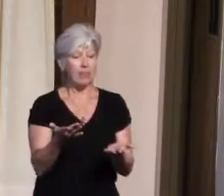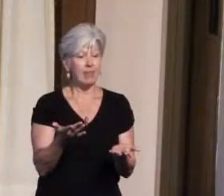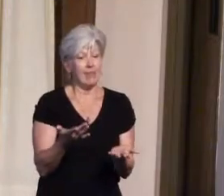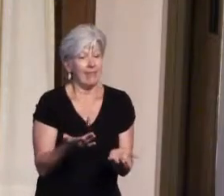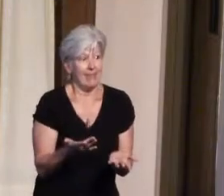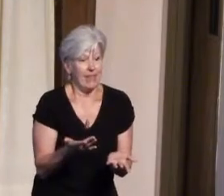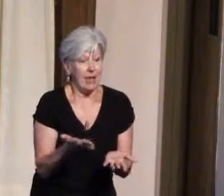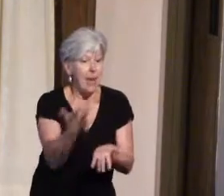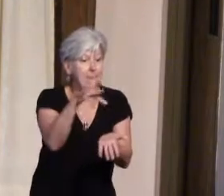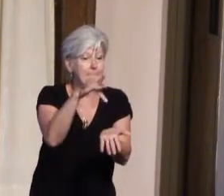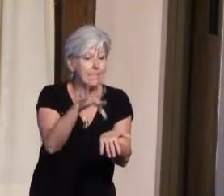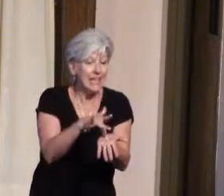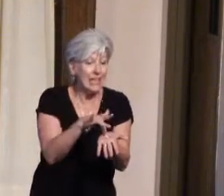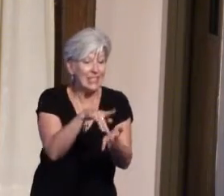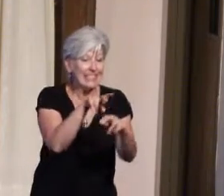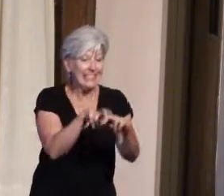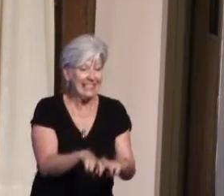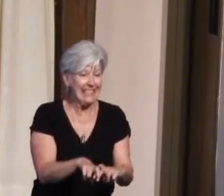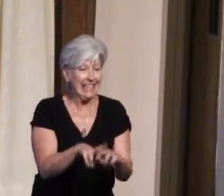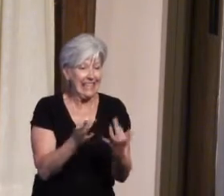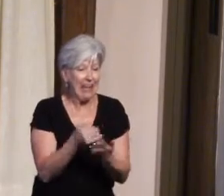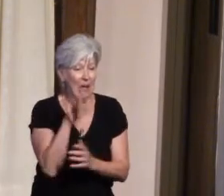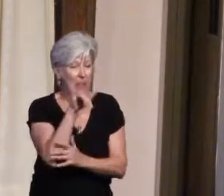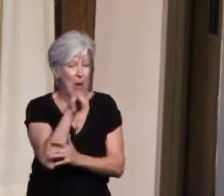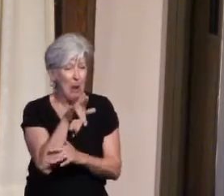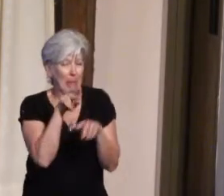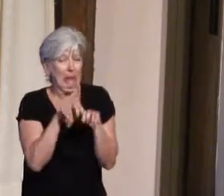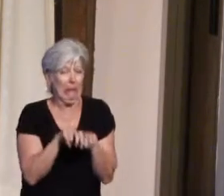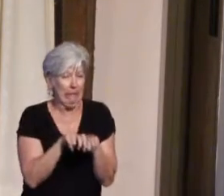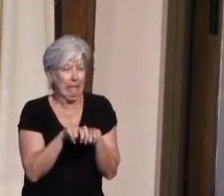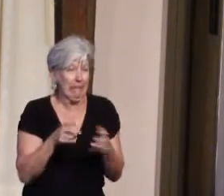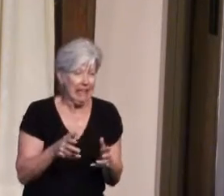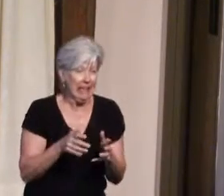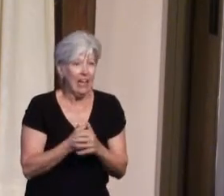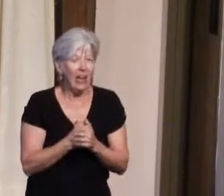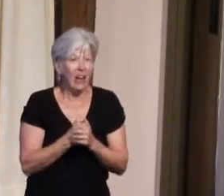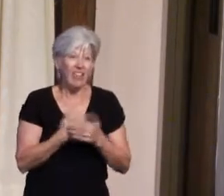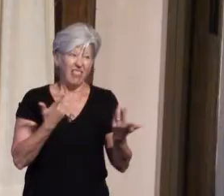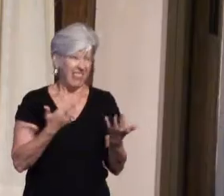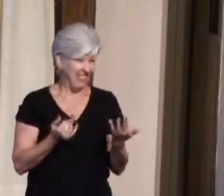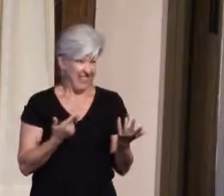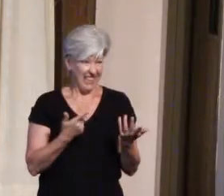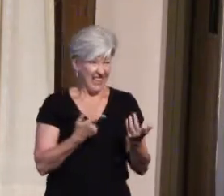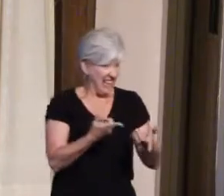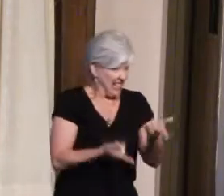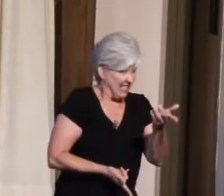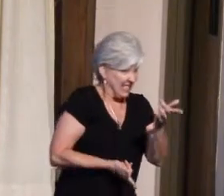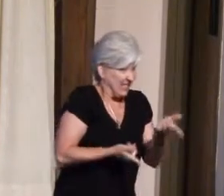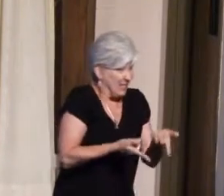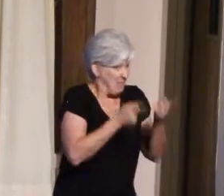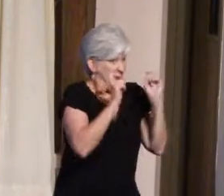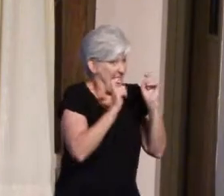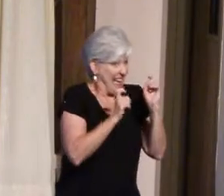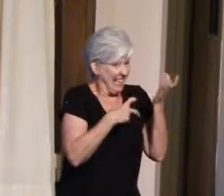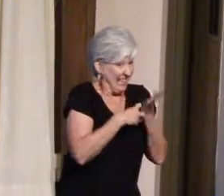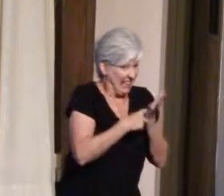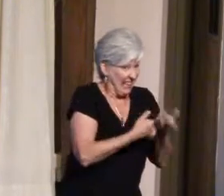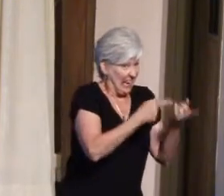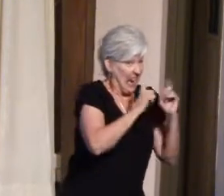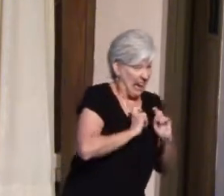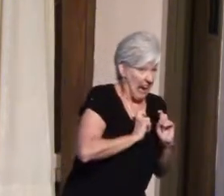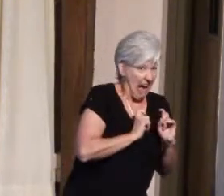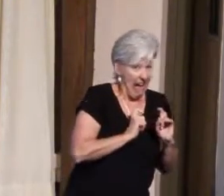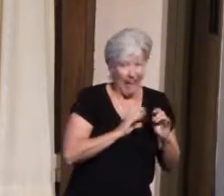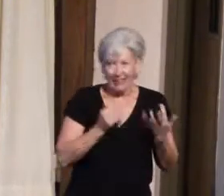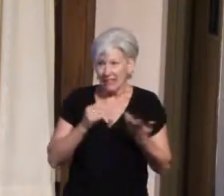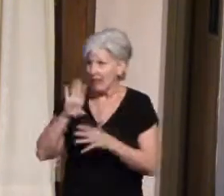for, the speeding ticket I positively deserved, the job I didn't get, the company downsize that pushed